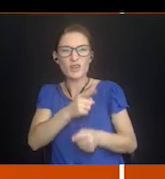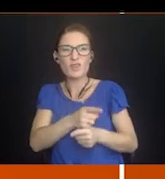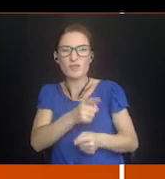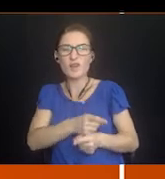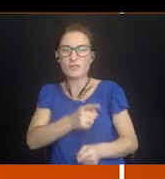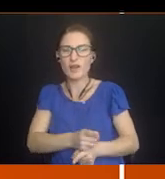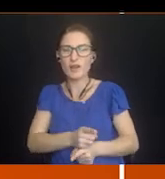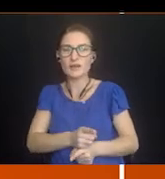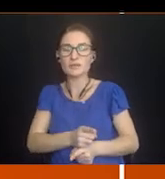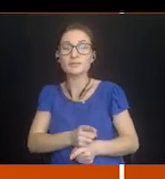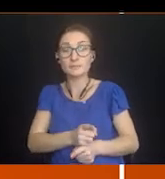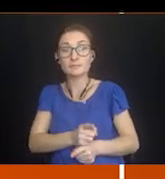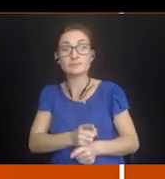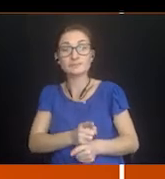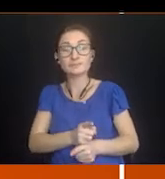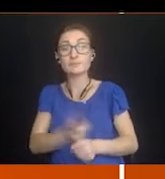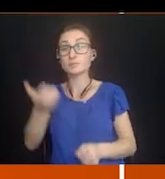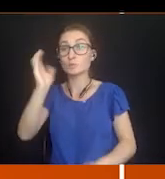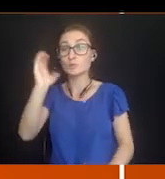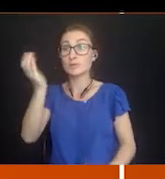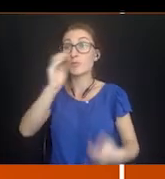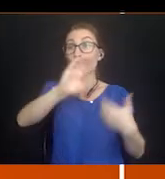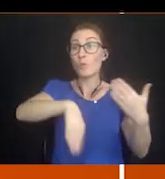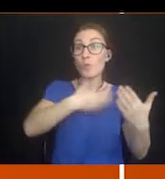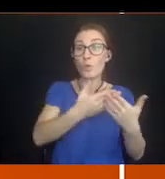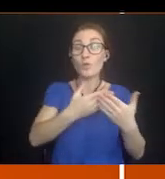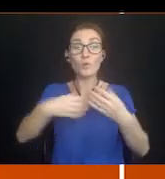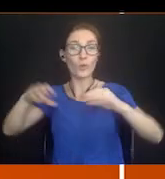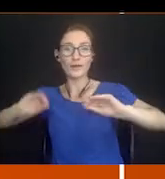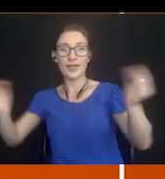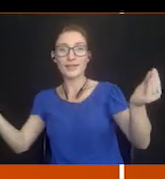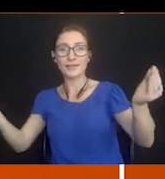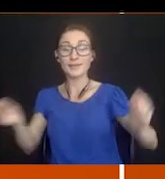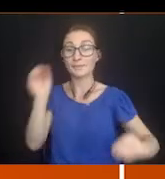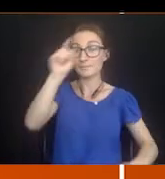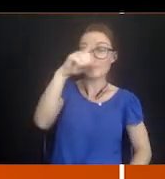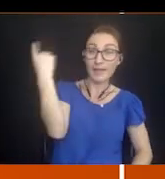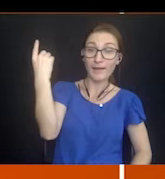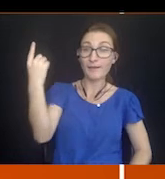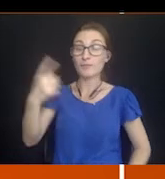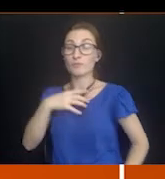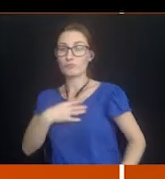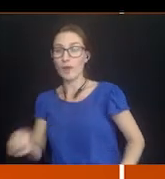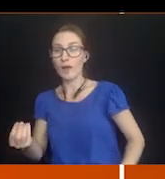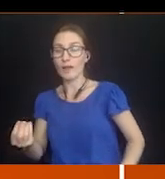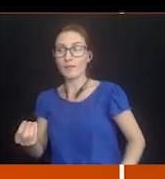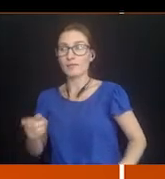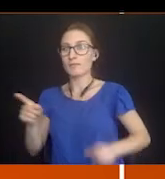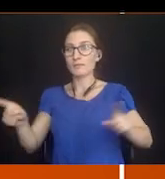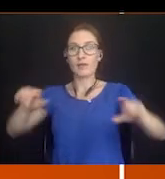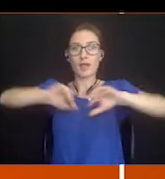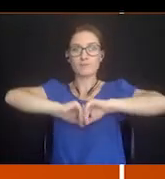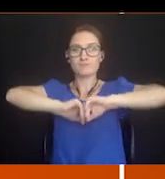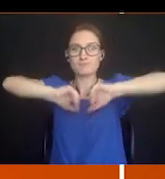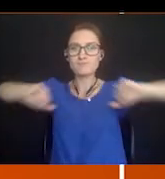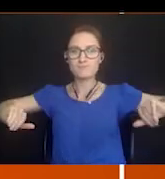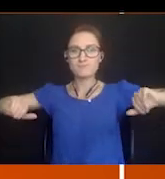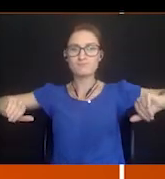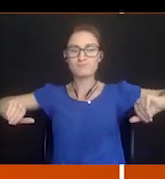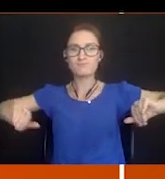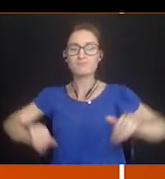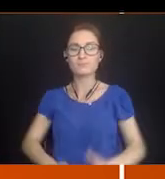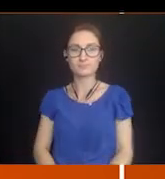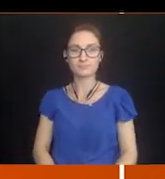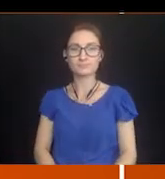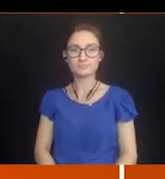things is right. So it tends to, for instance, see things as all or nothing, black or white.